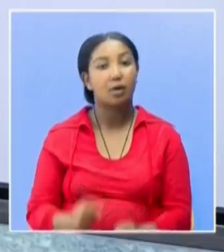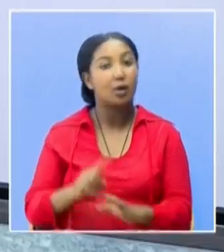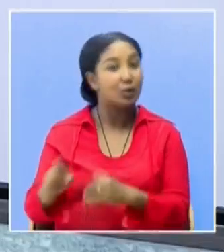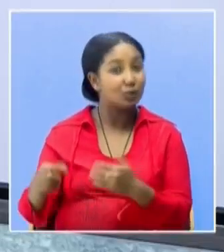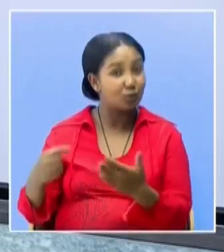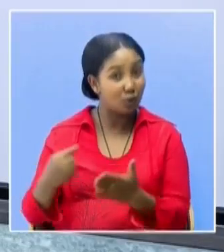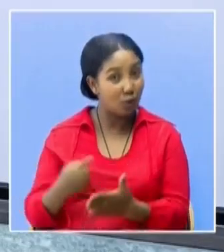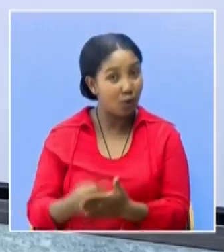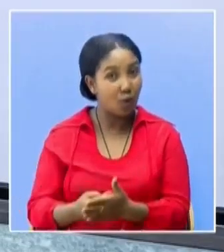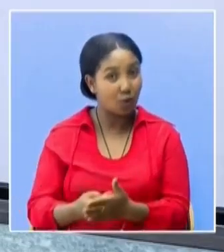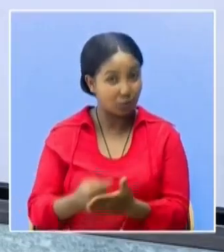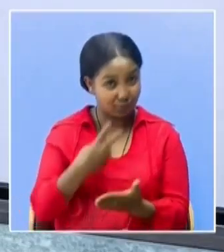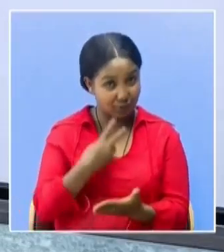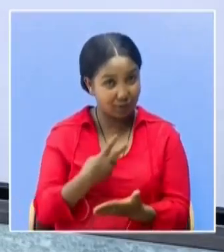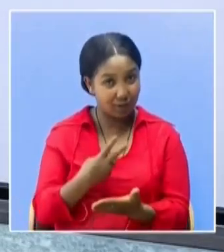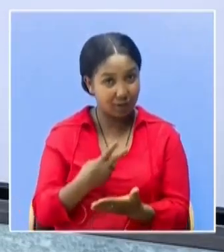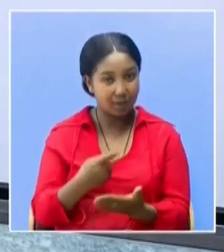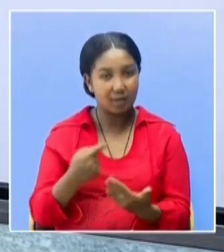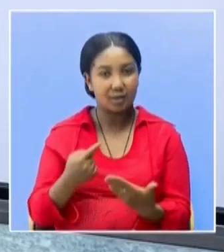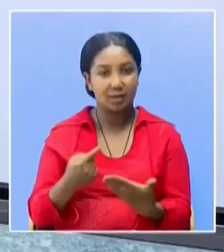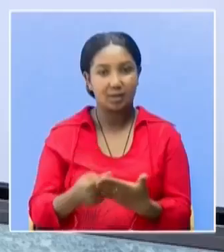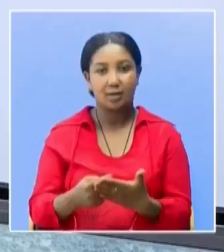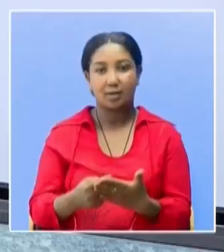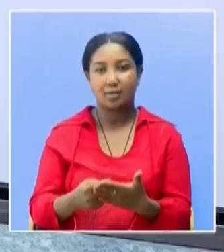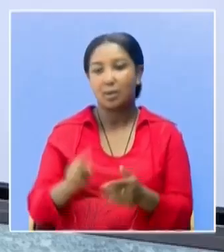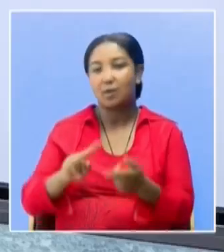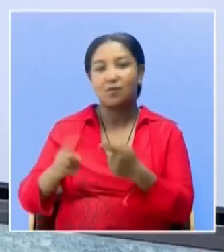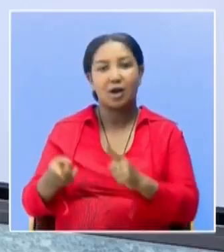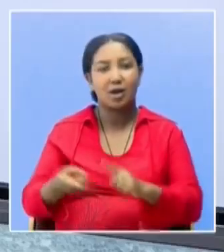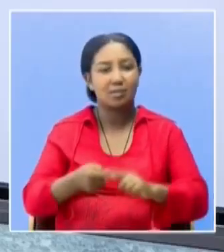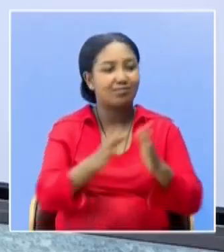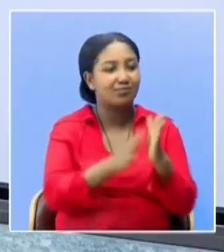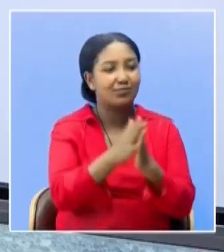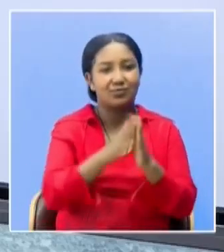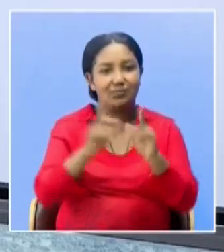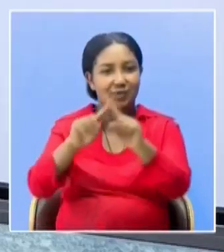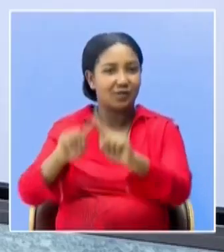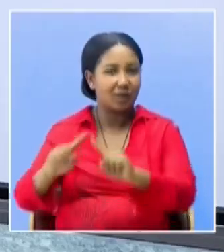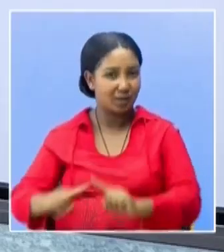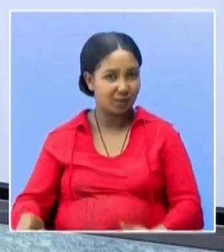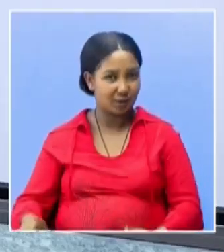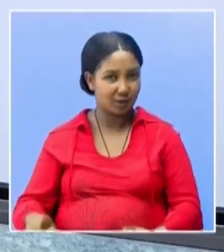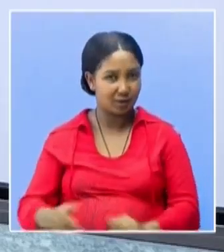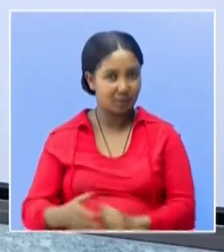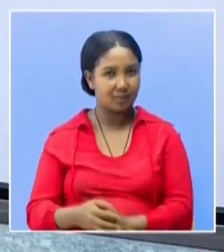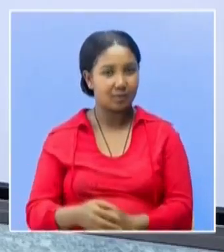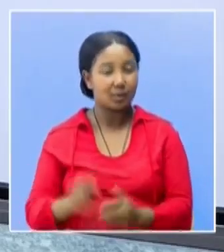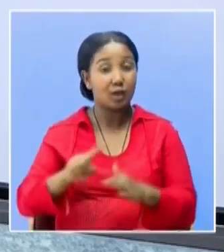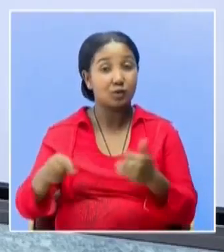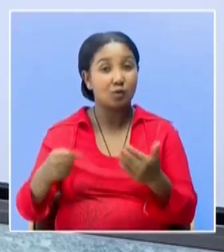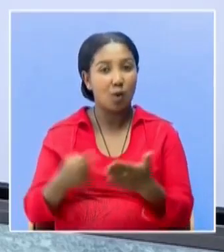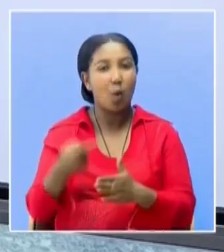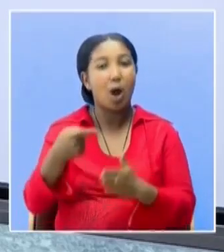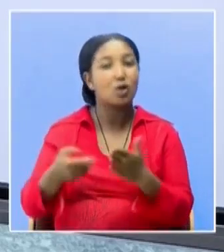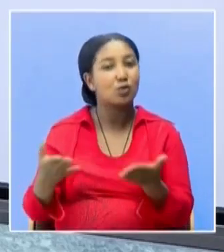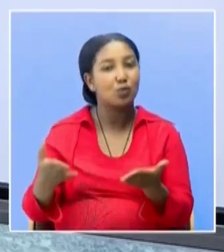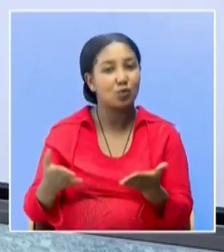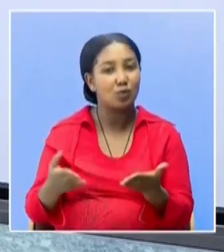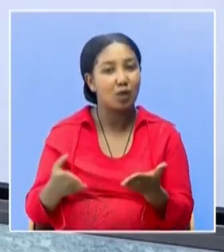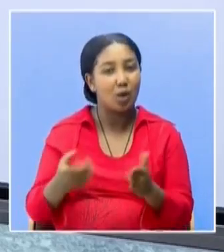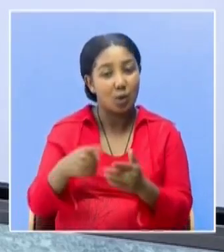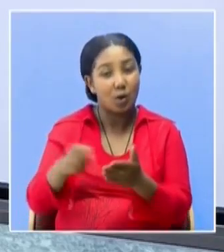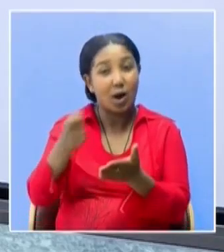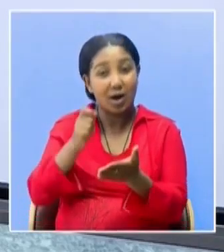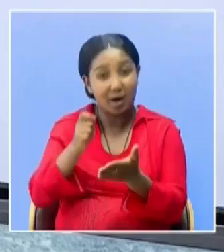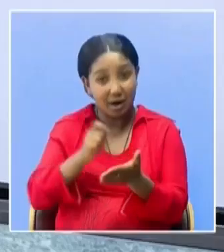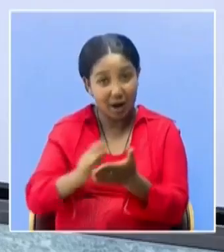So assume that these friends do have different kinds of interests. So what do you do here now? While you are